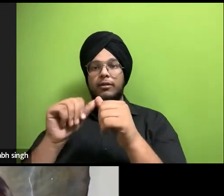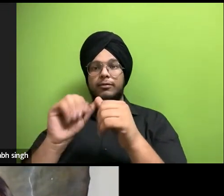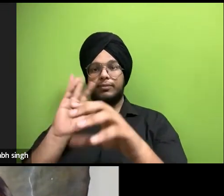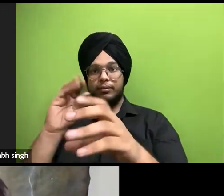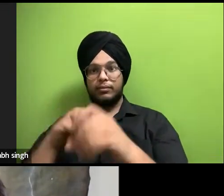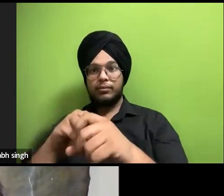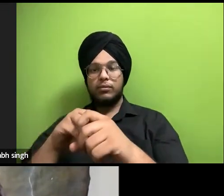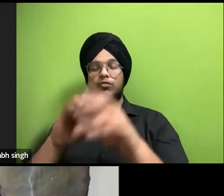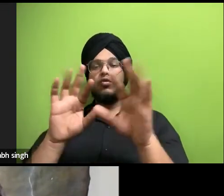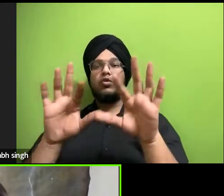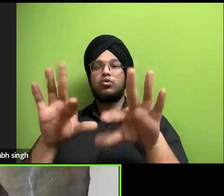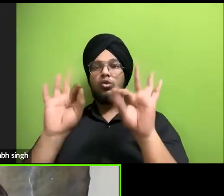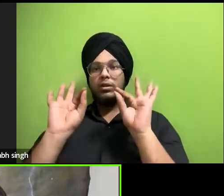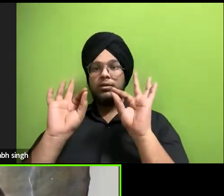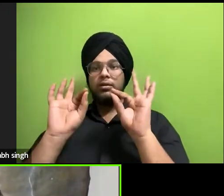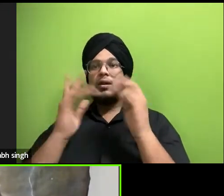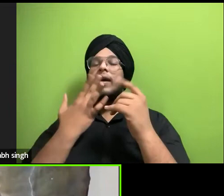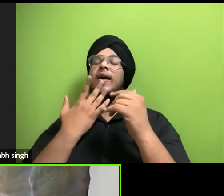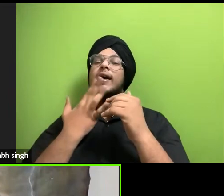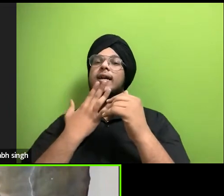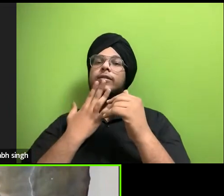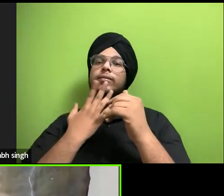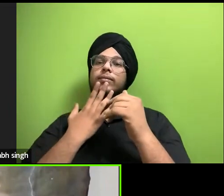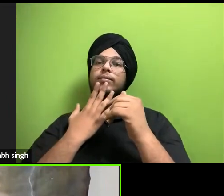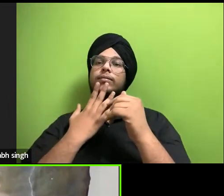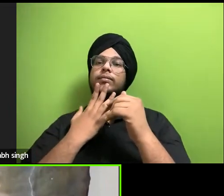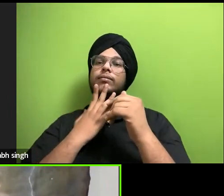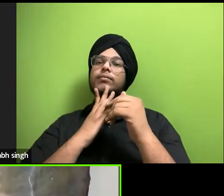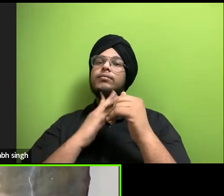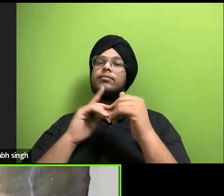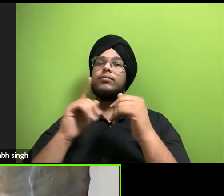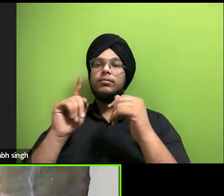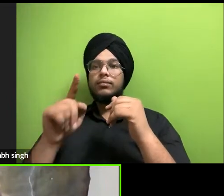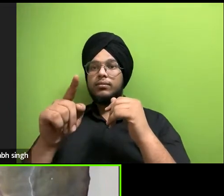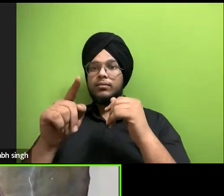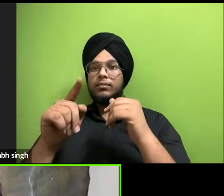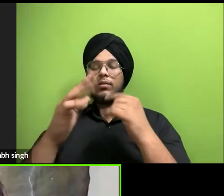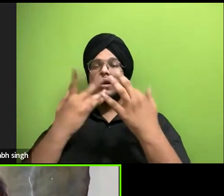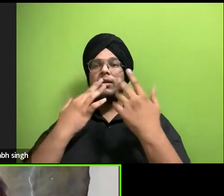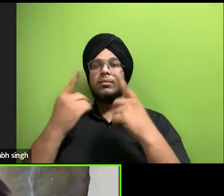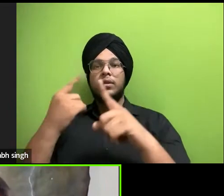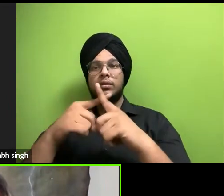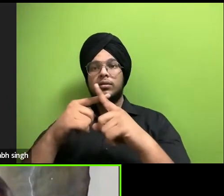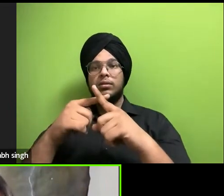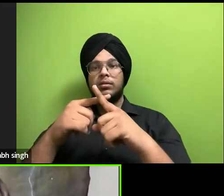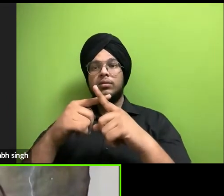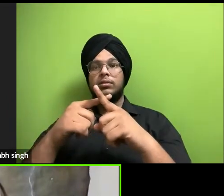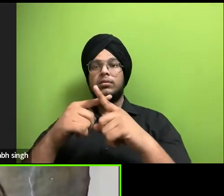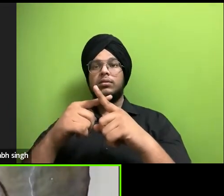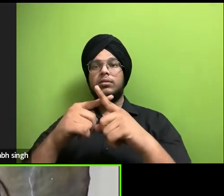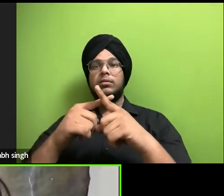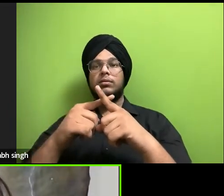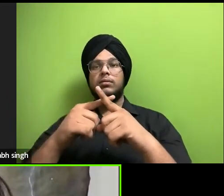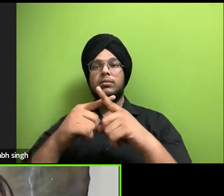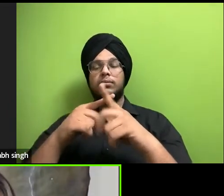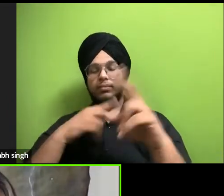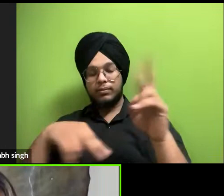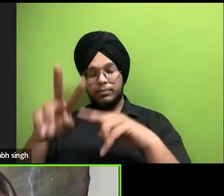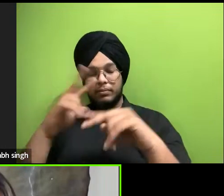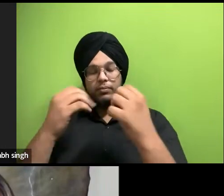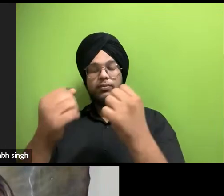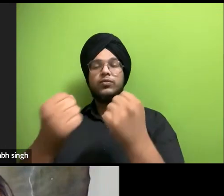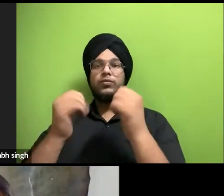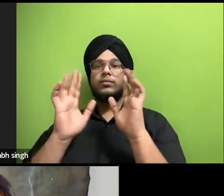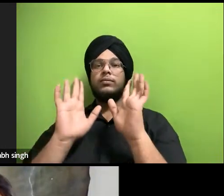the choice of color and this exuberant color, but that's also utterly minimal in